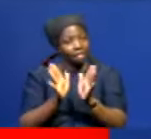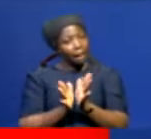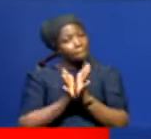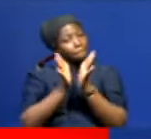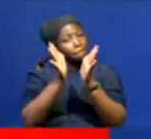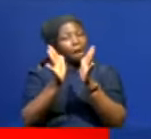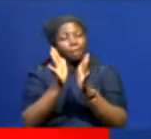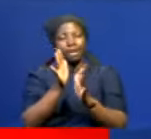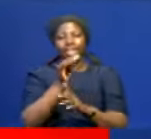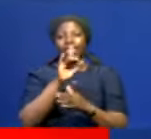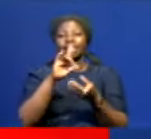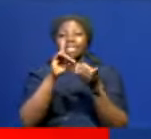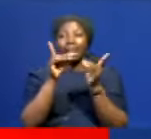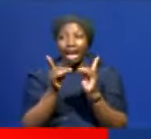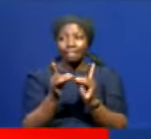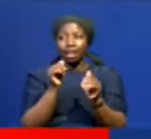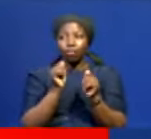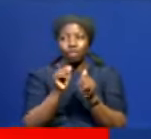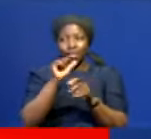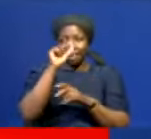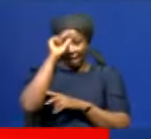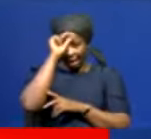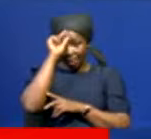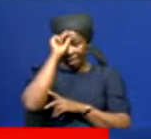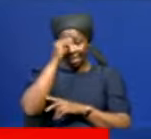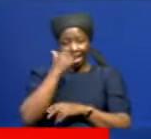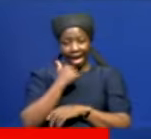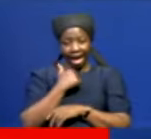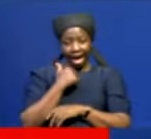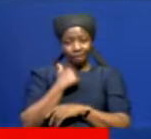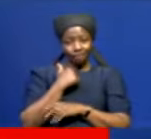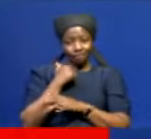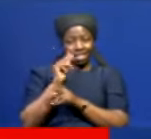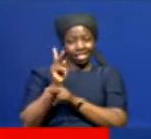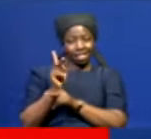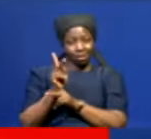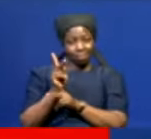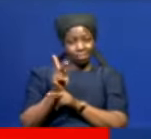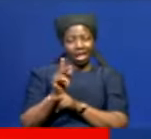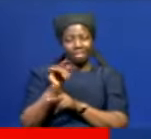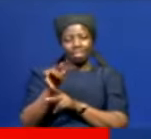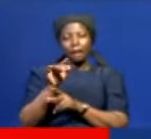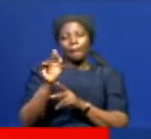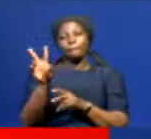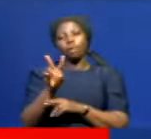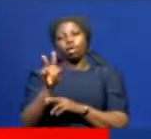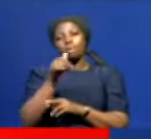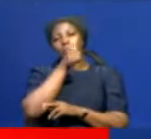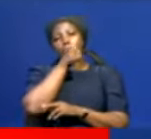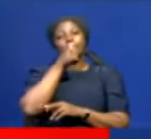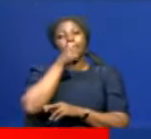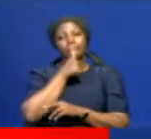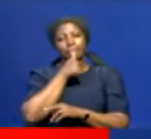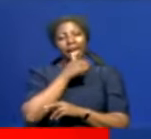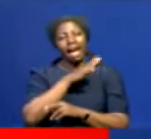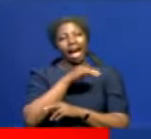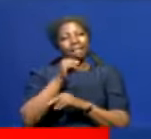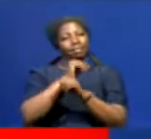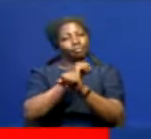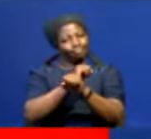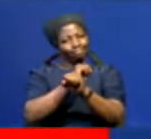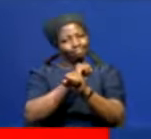data that the government holds in trust, is both private and secure in